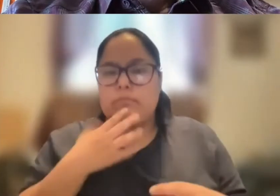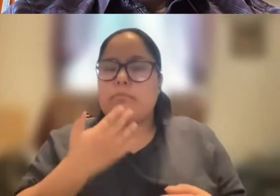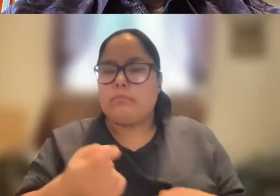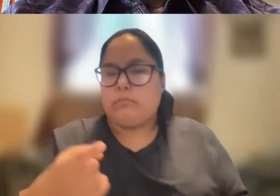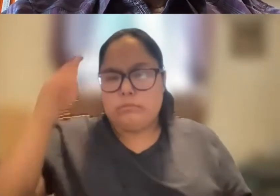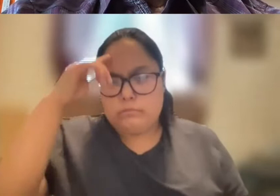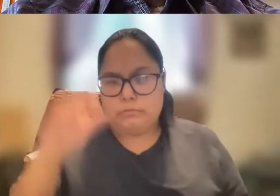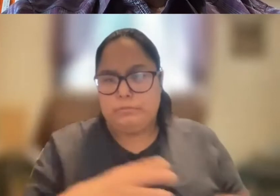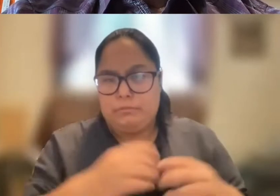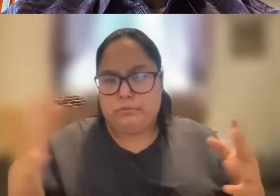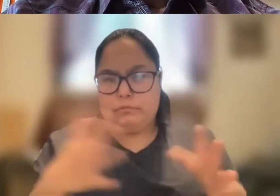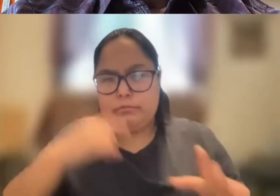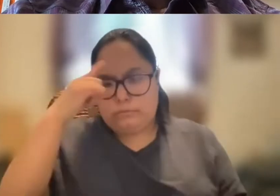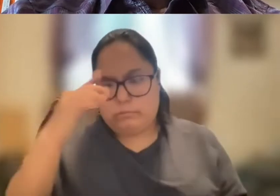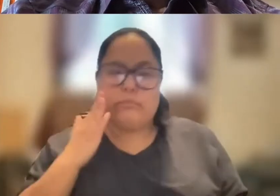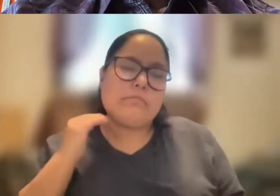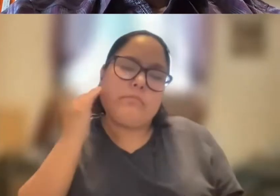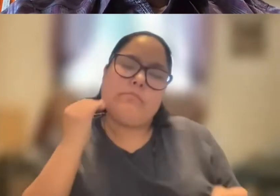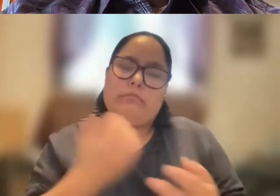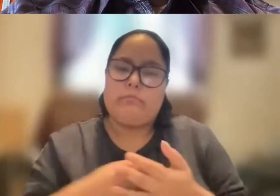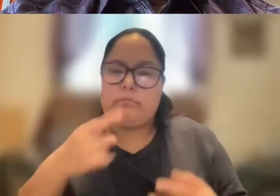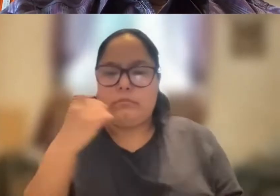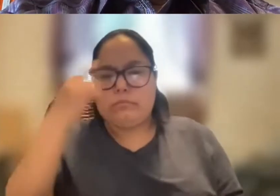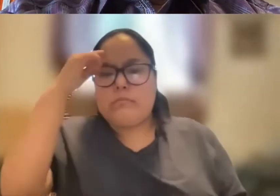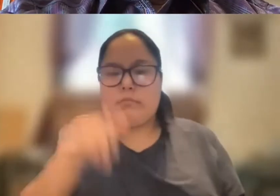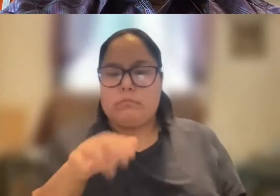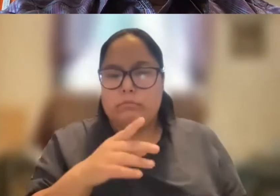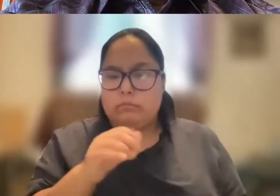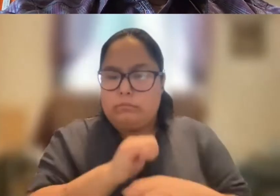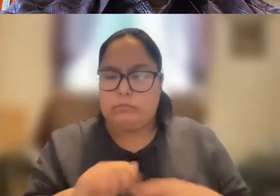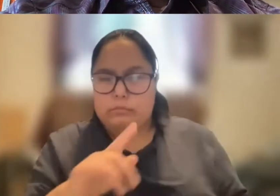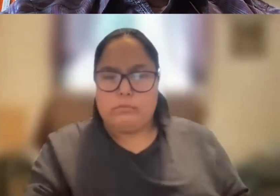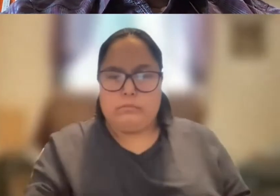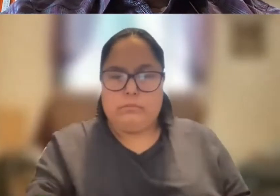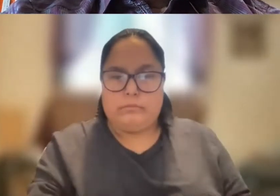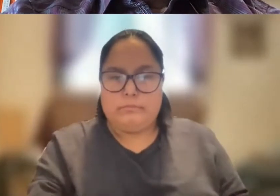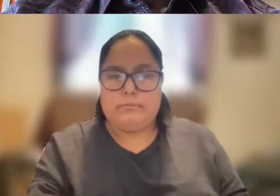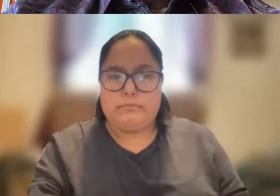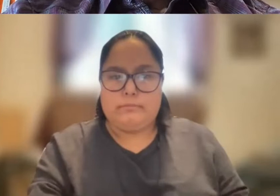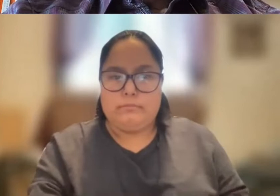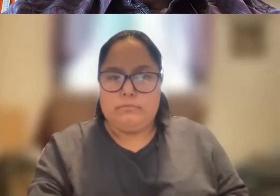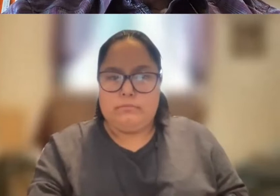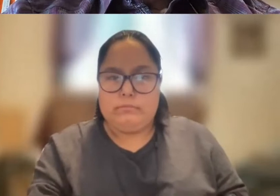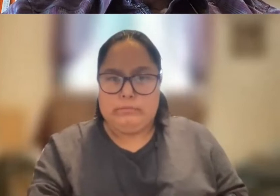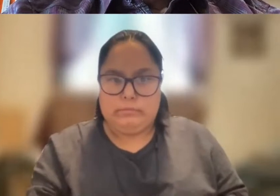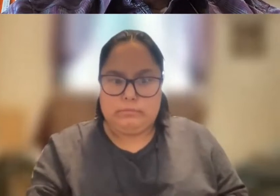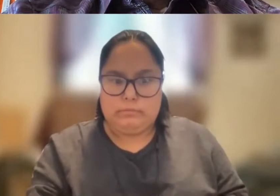so much for being so open about your experiences. I know it's not easy.